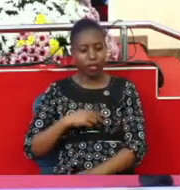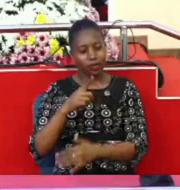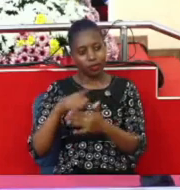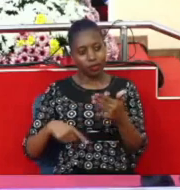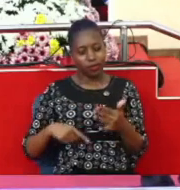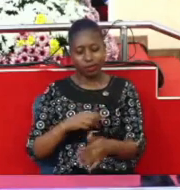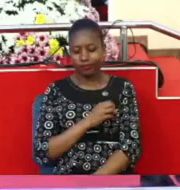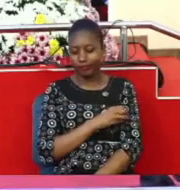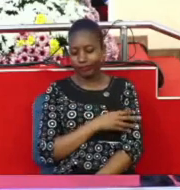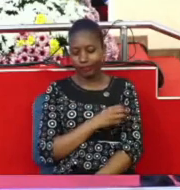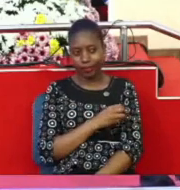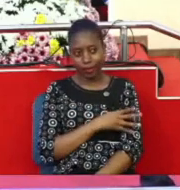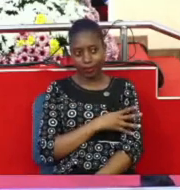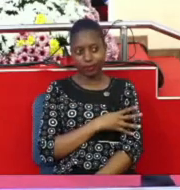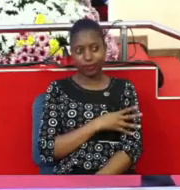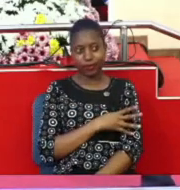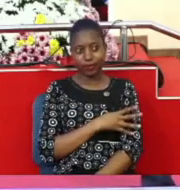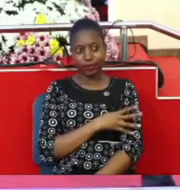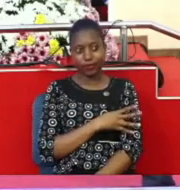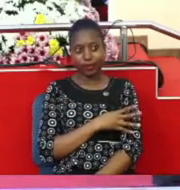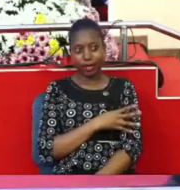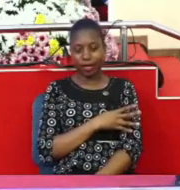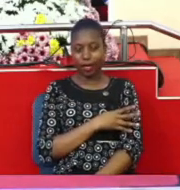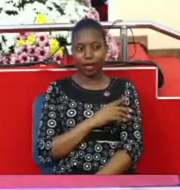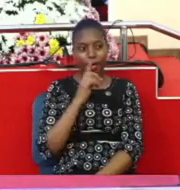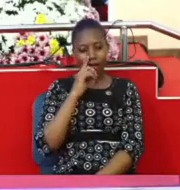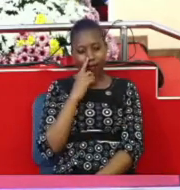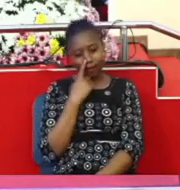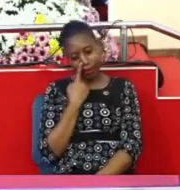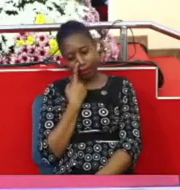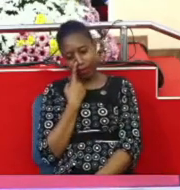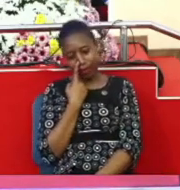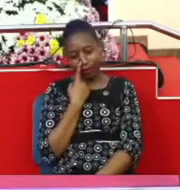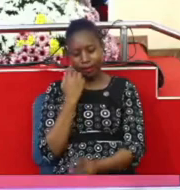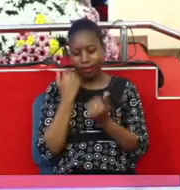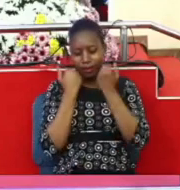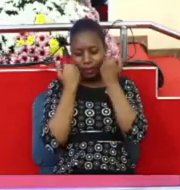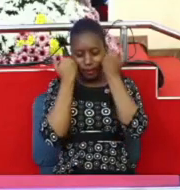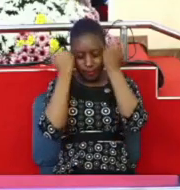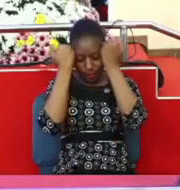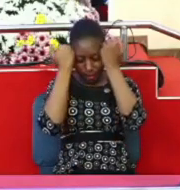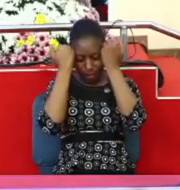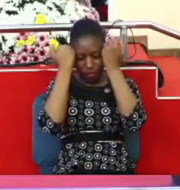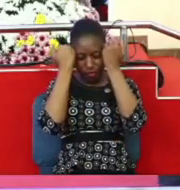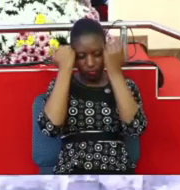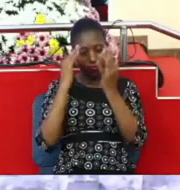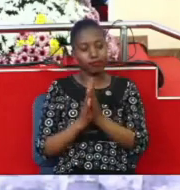discontentment, boredom, fear, depression,